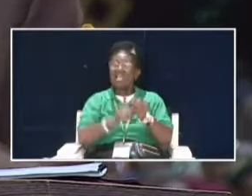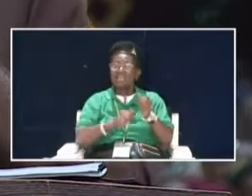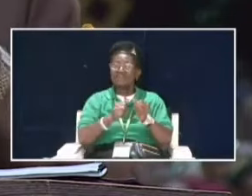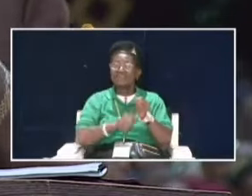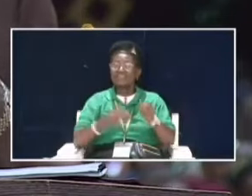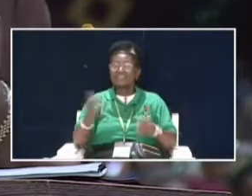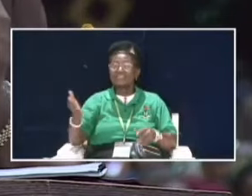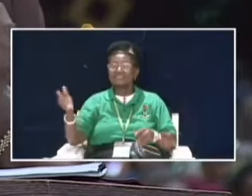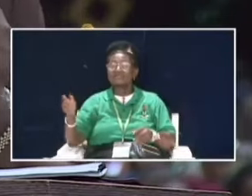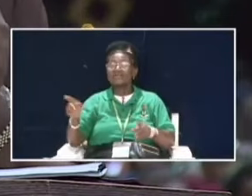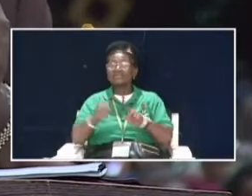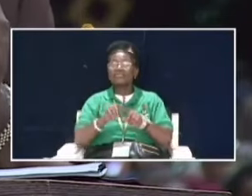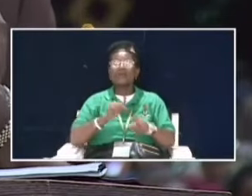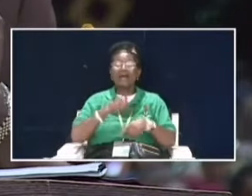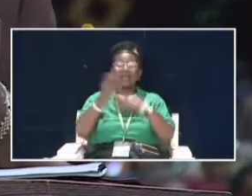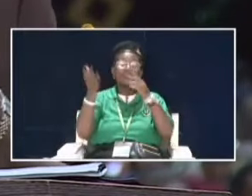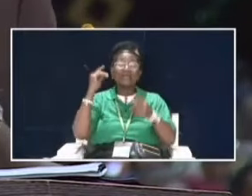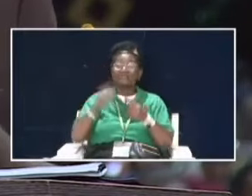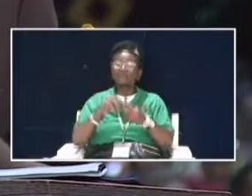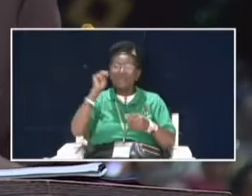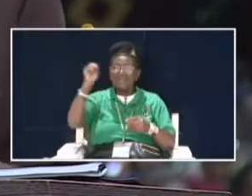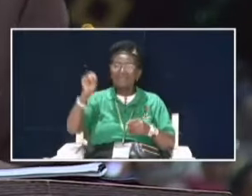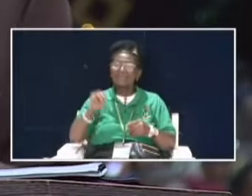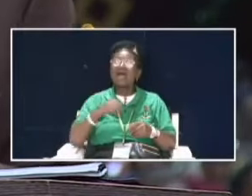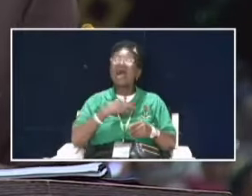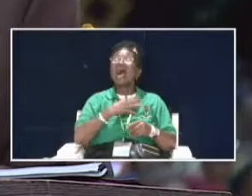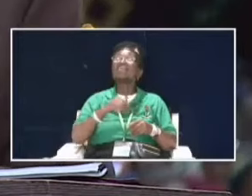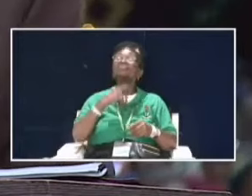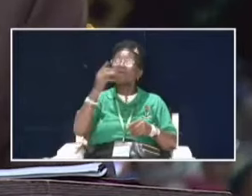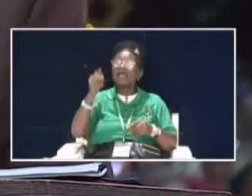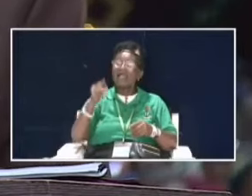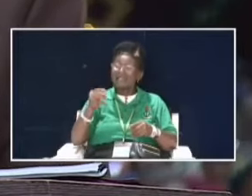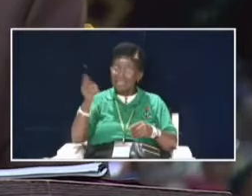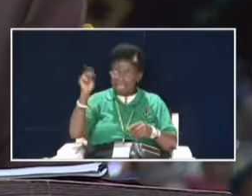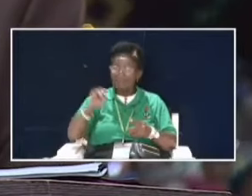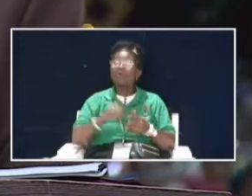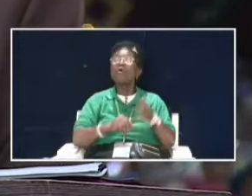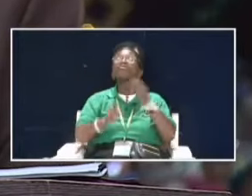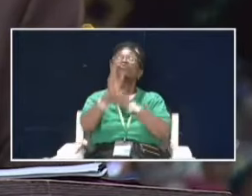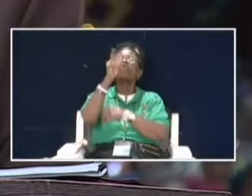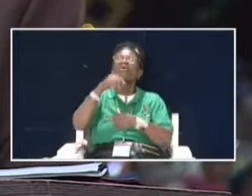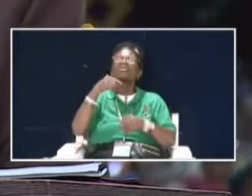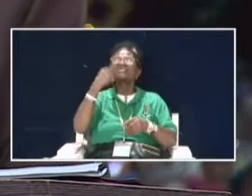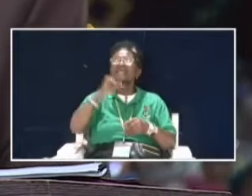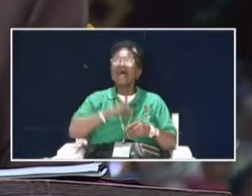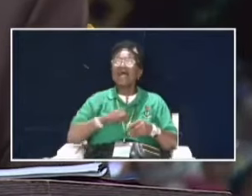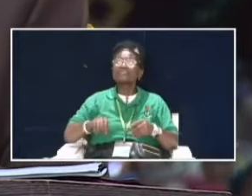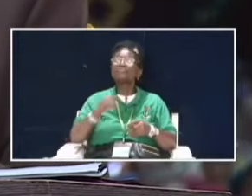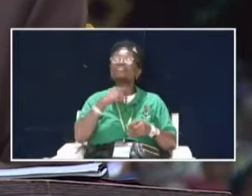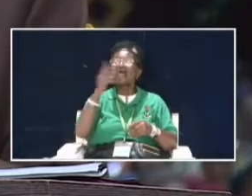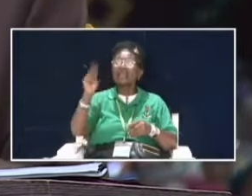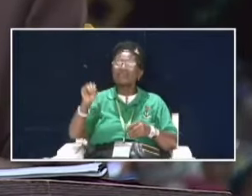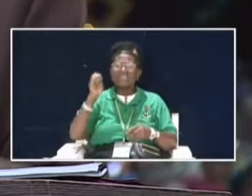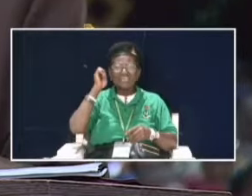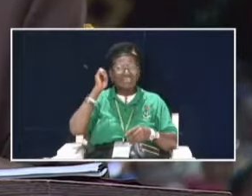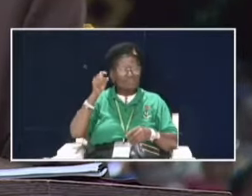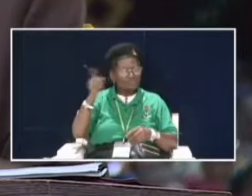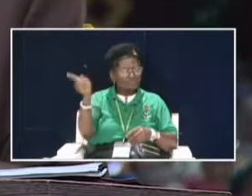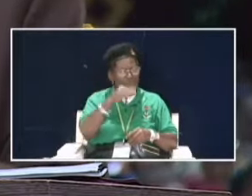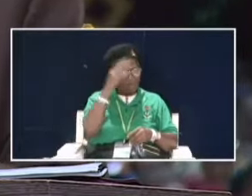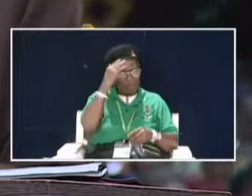So I went to him and I told him what God said I should tell him. You know what he said? He said, don't come here